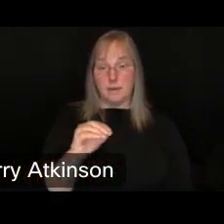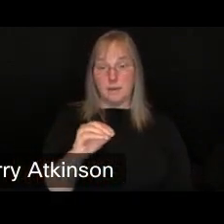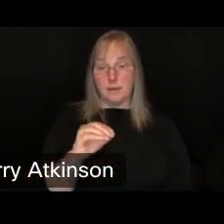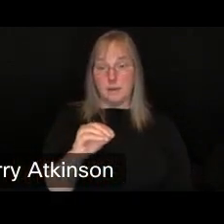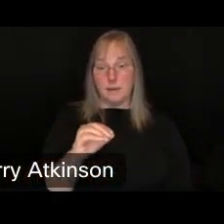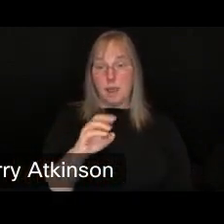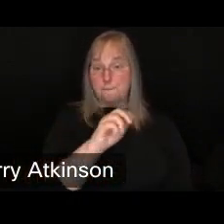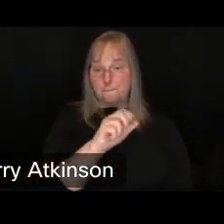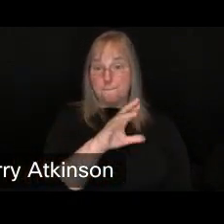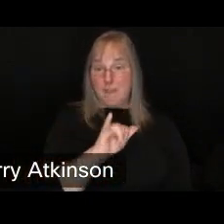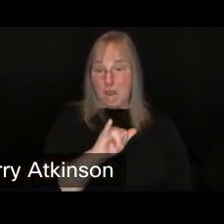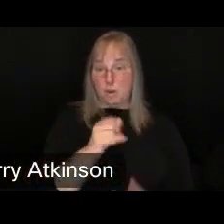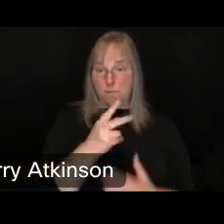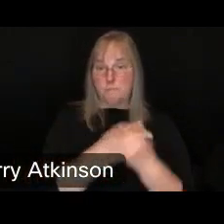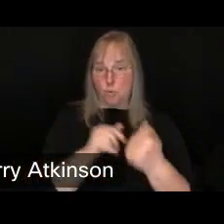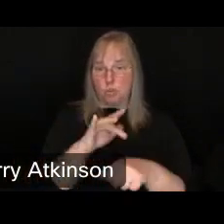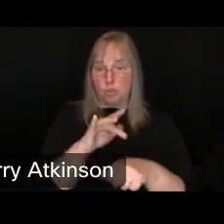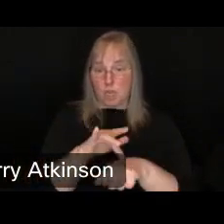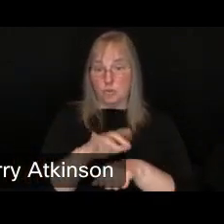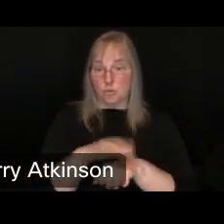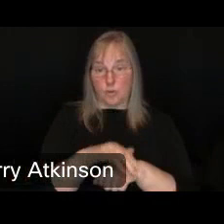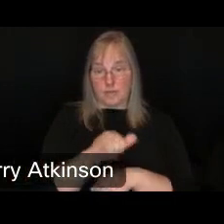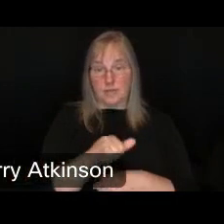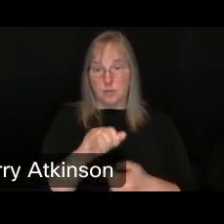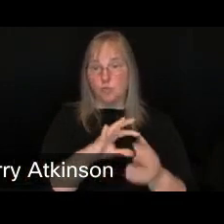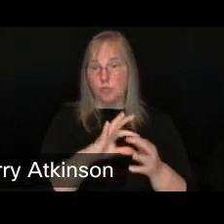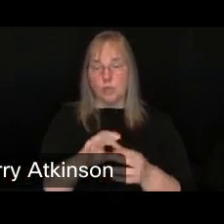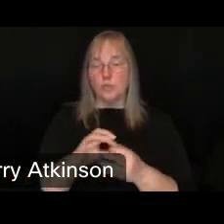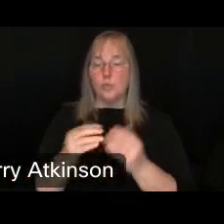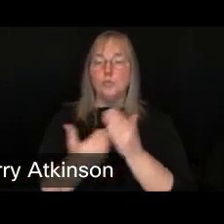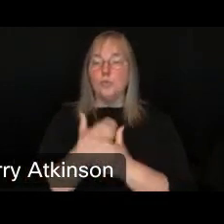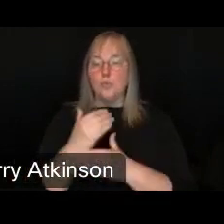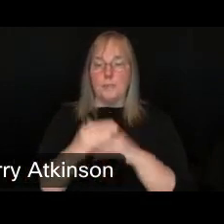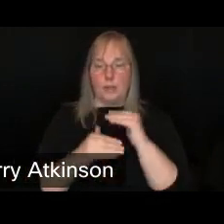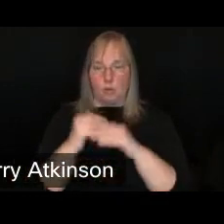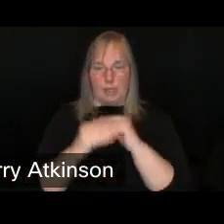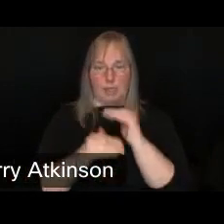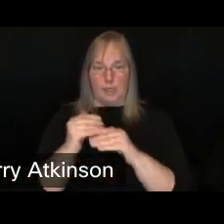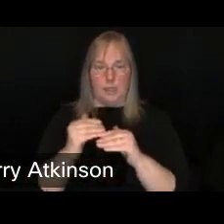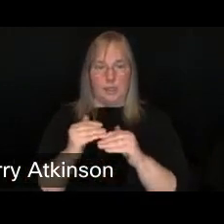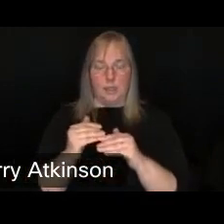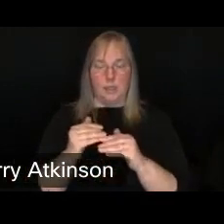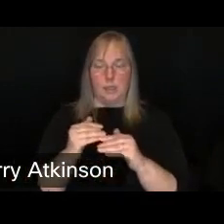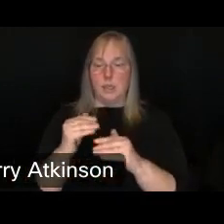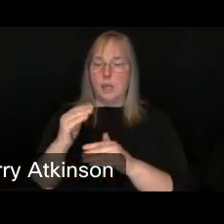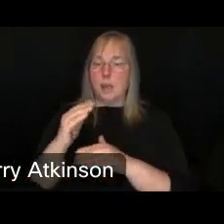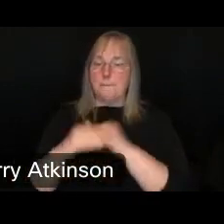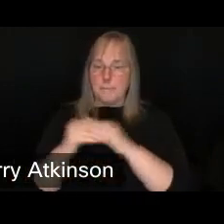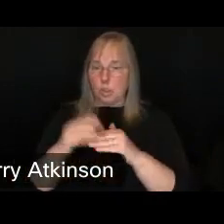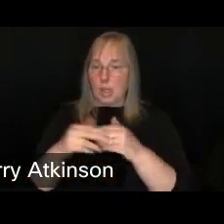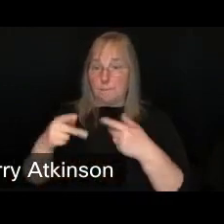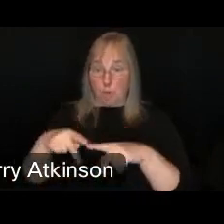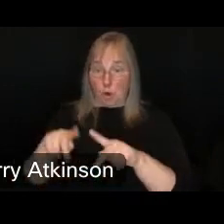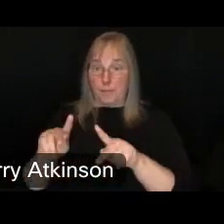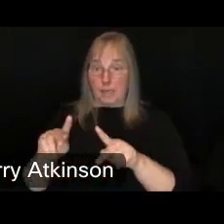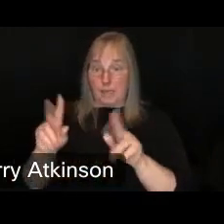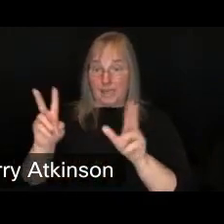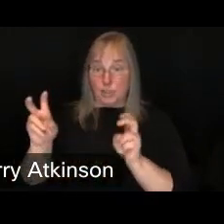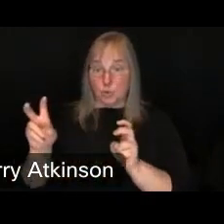Mary touched upon earlier regarding the new building. So the building permits issued in the